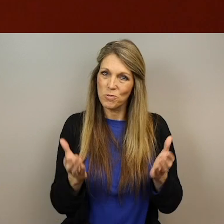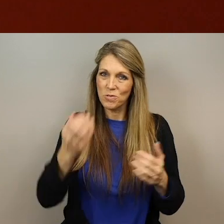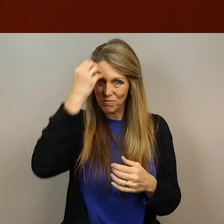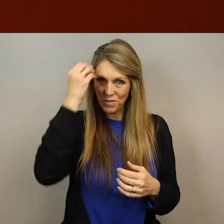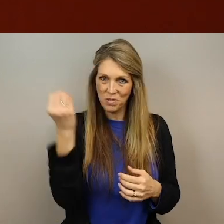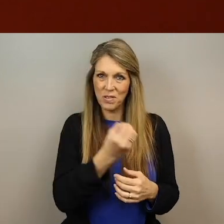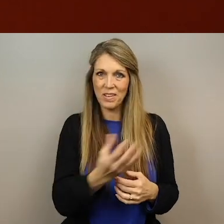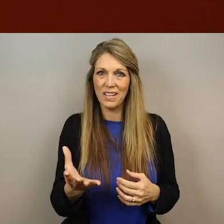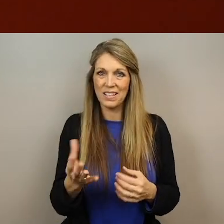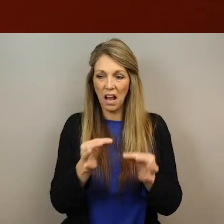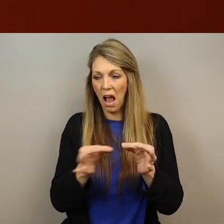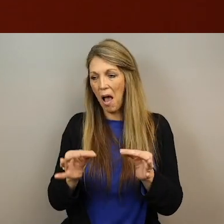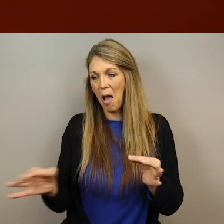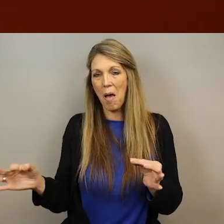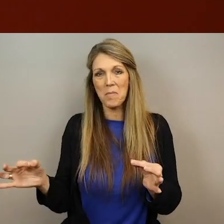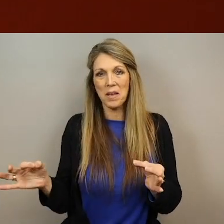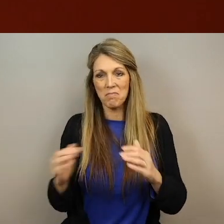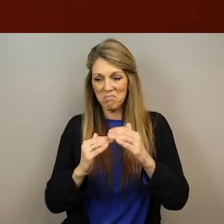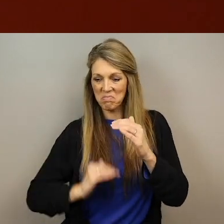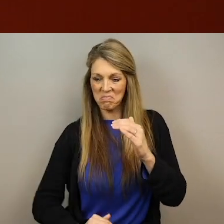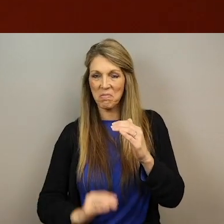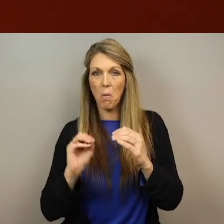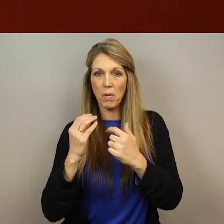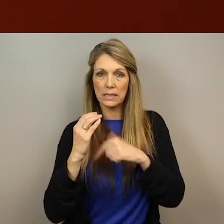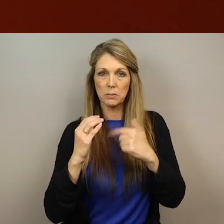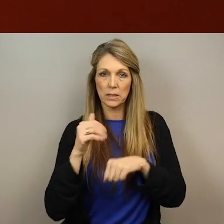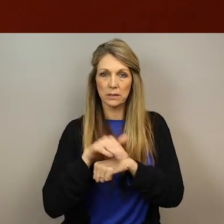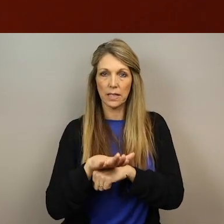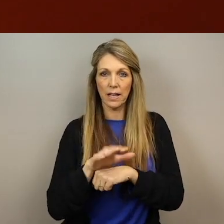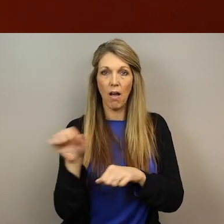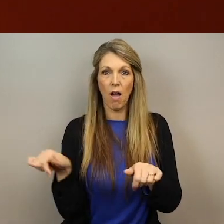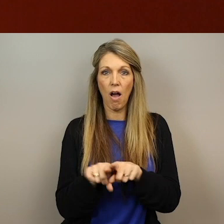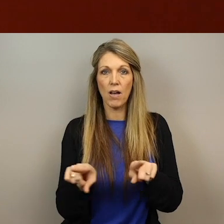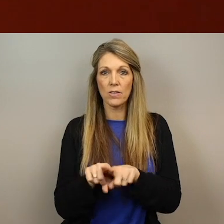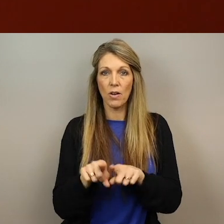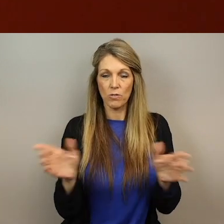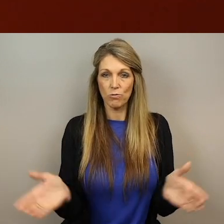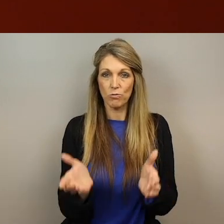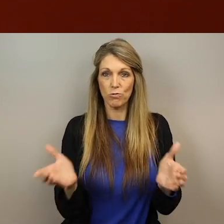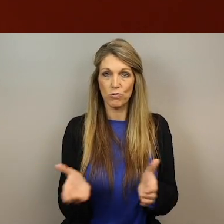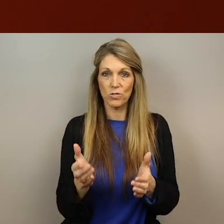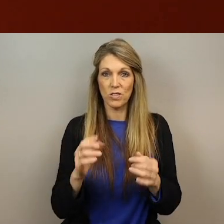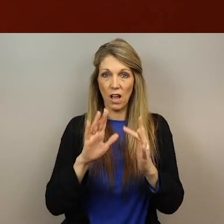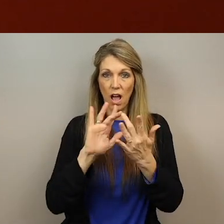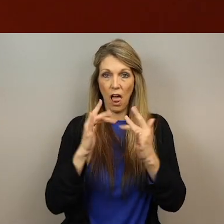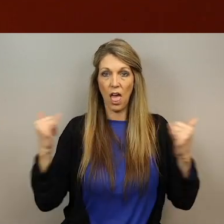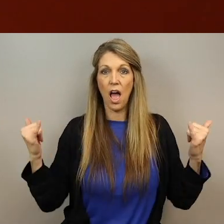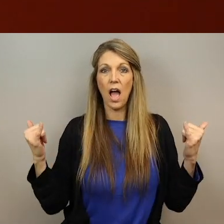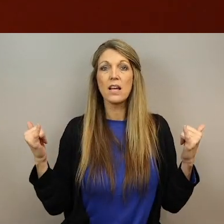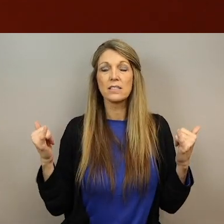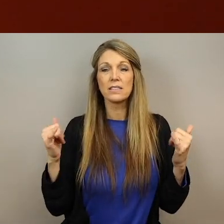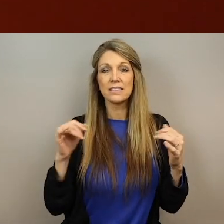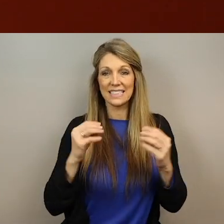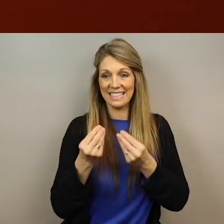know by leaving a comment in the comment section below or sending us an email. We also want to encourage you to join our online giving platform if you're looking for a place to